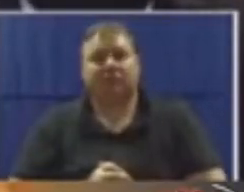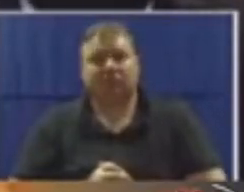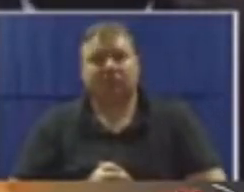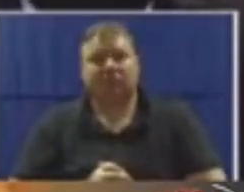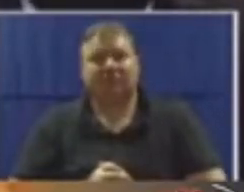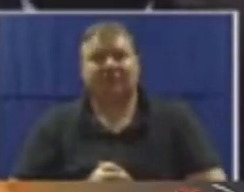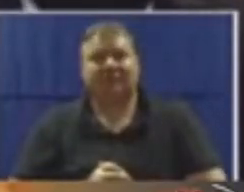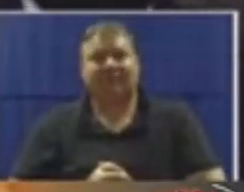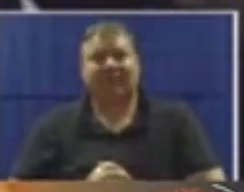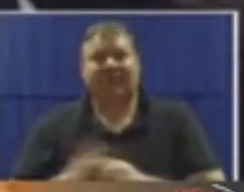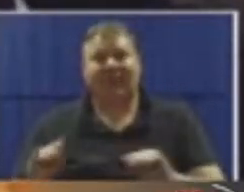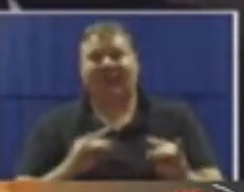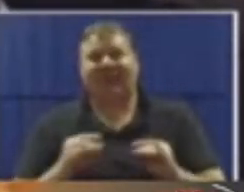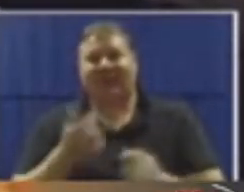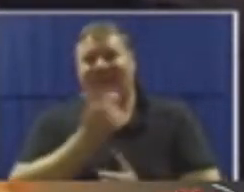Honourable,